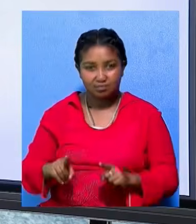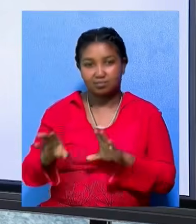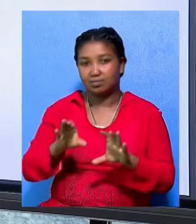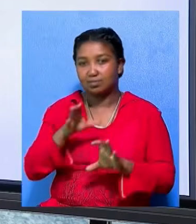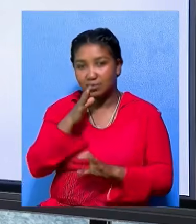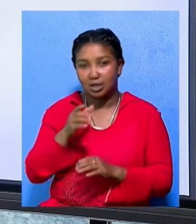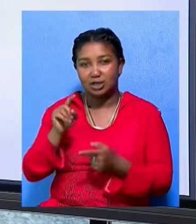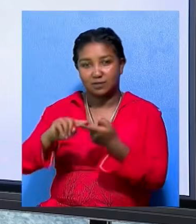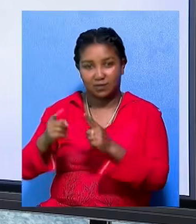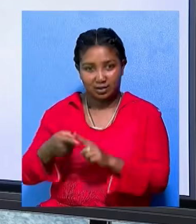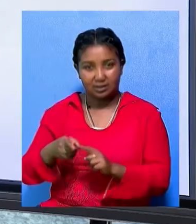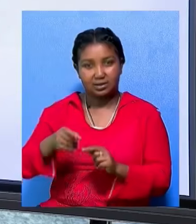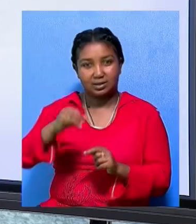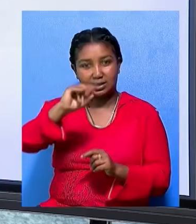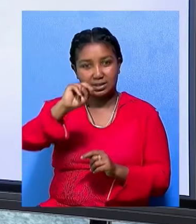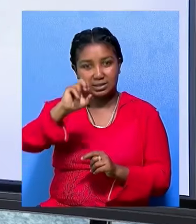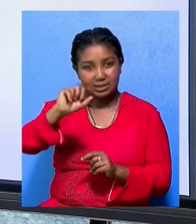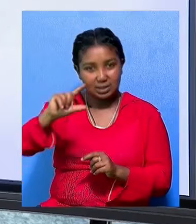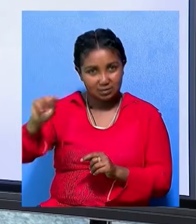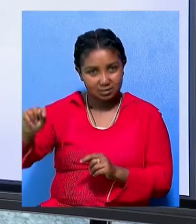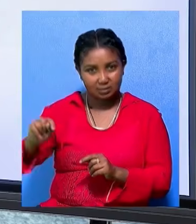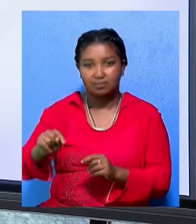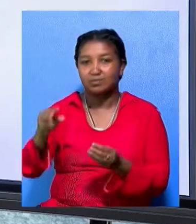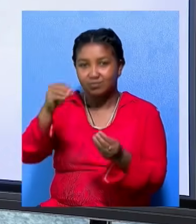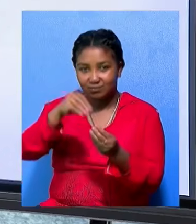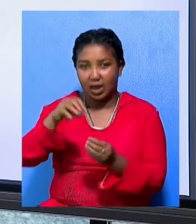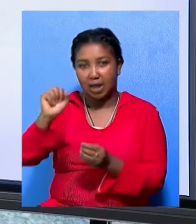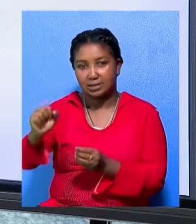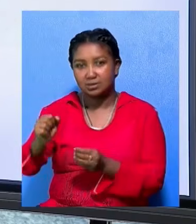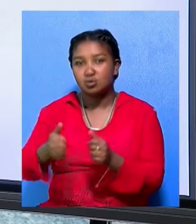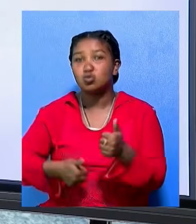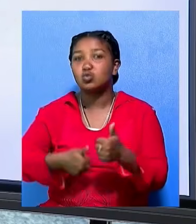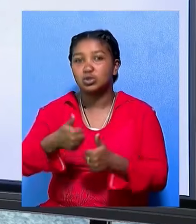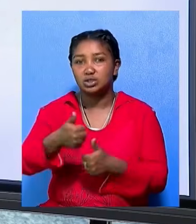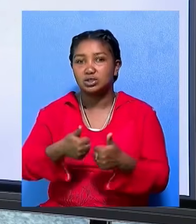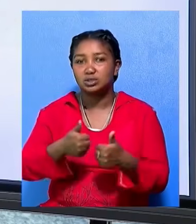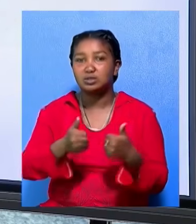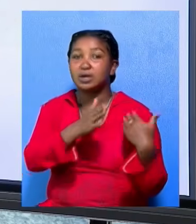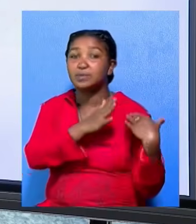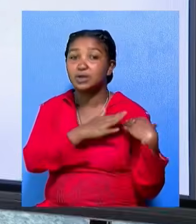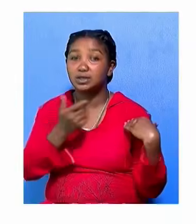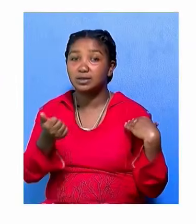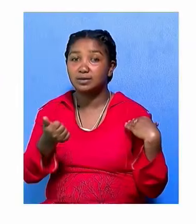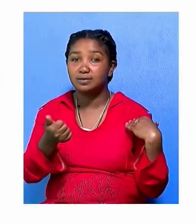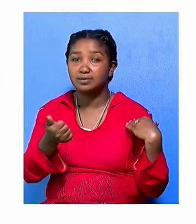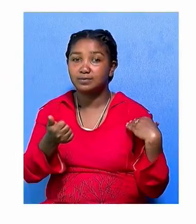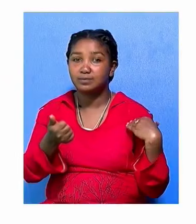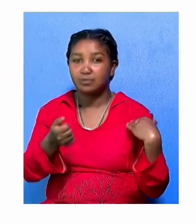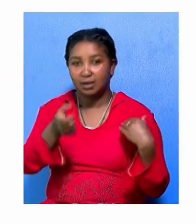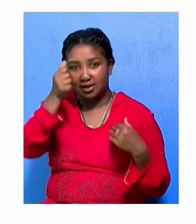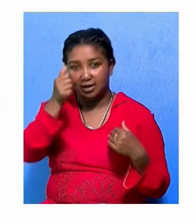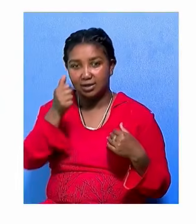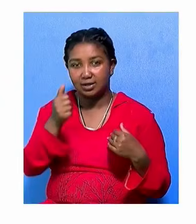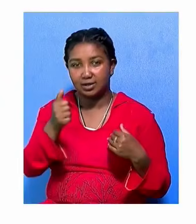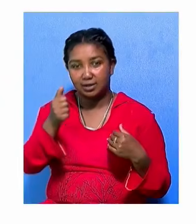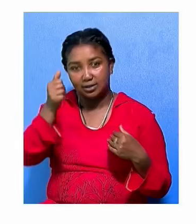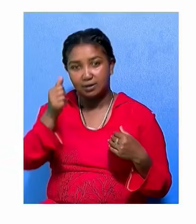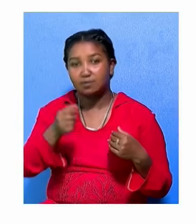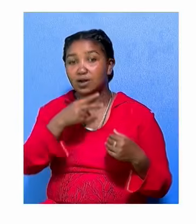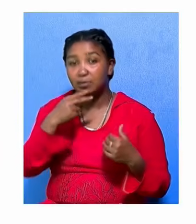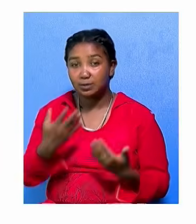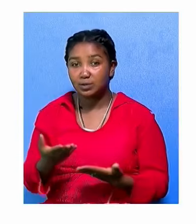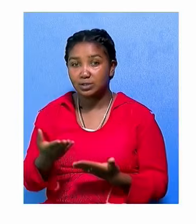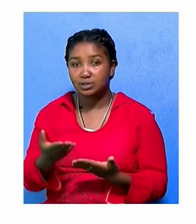So the word insult is here, should take S. So which one the subject here? Here. Which one the